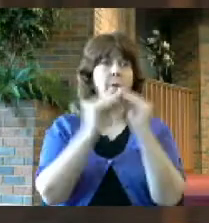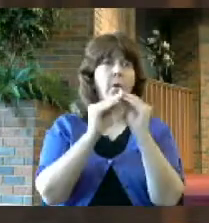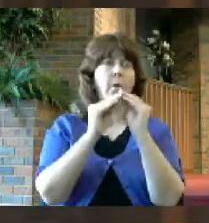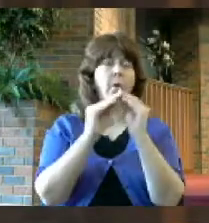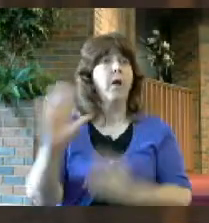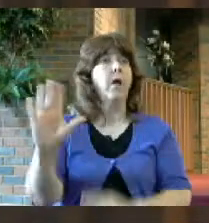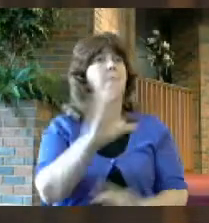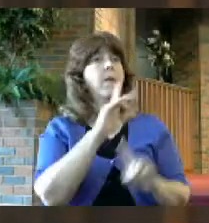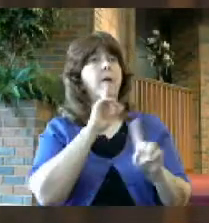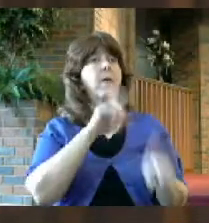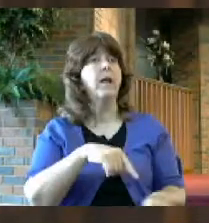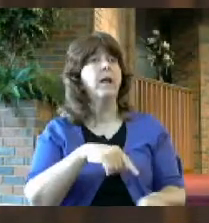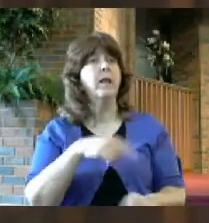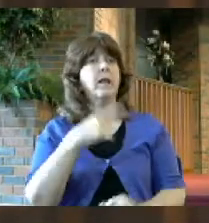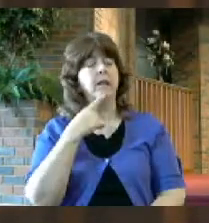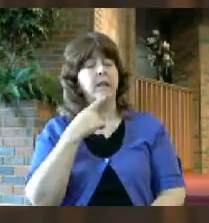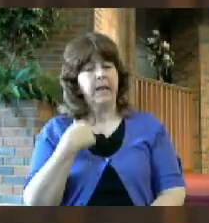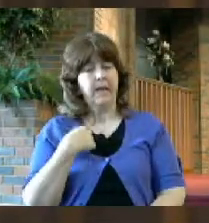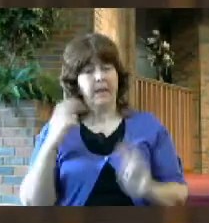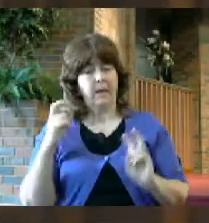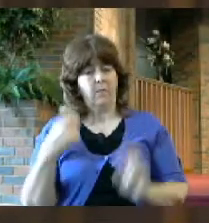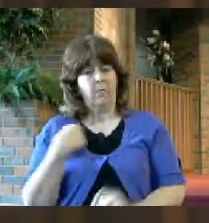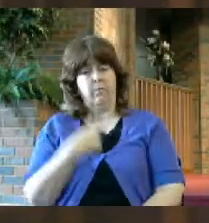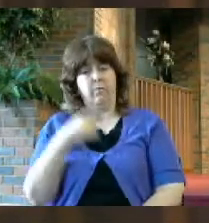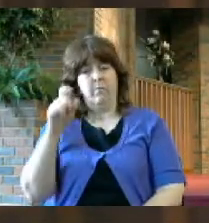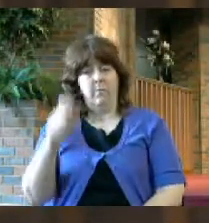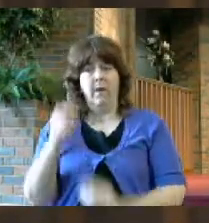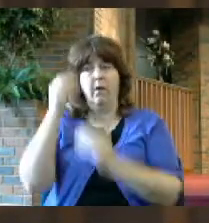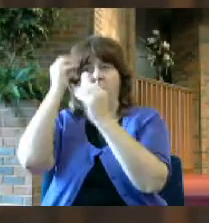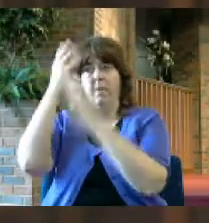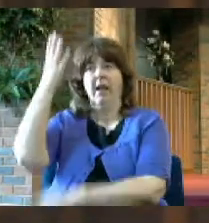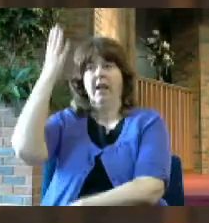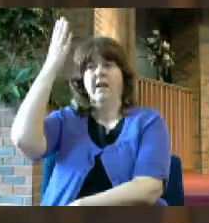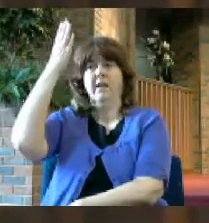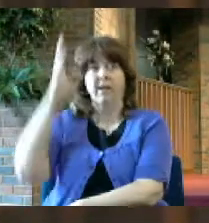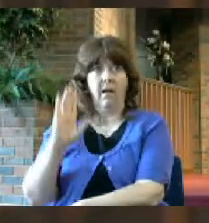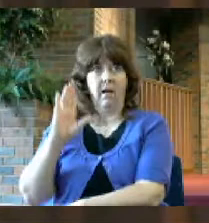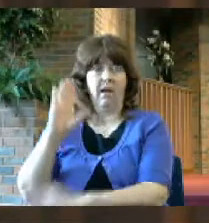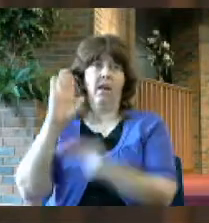must obey God rather than men.